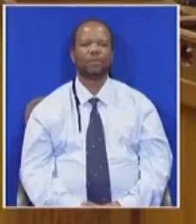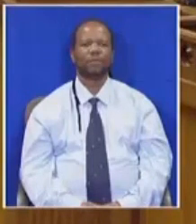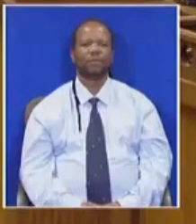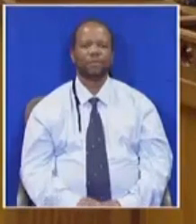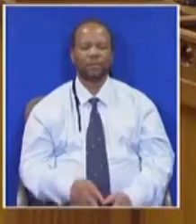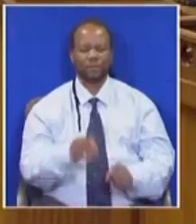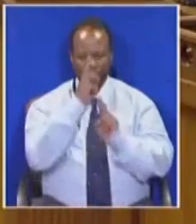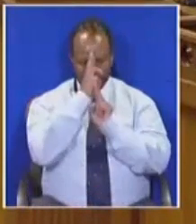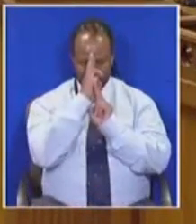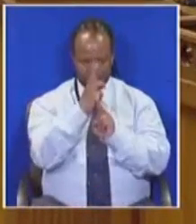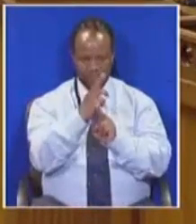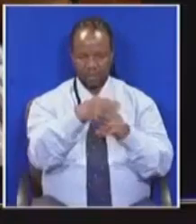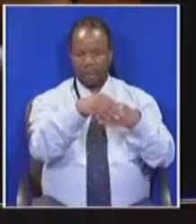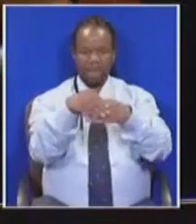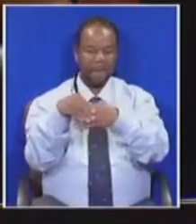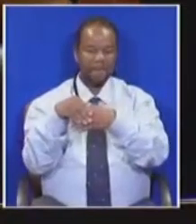Honorable members,